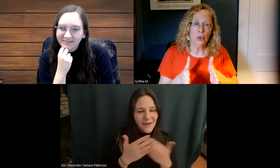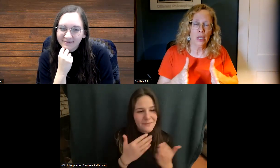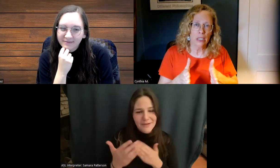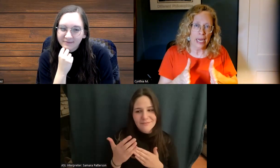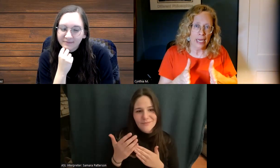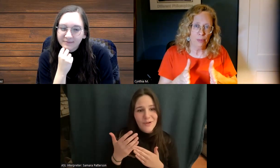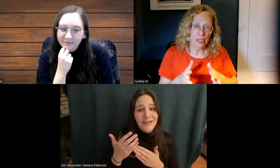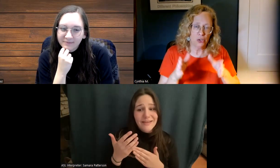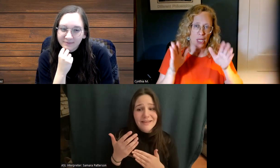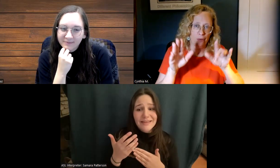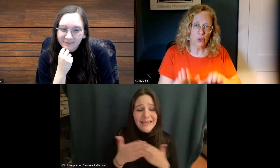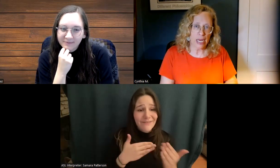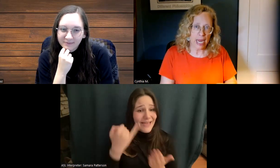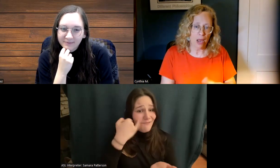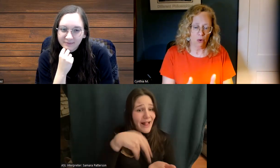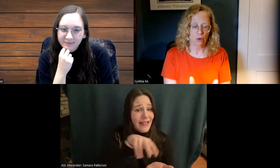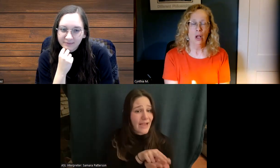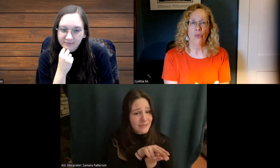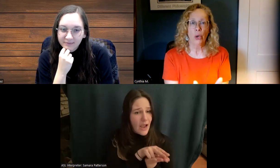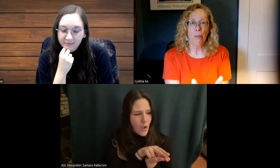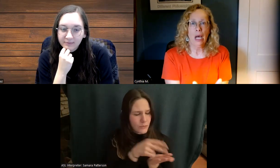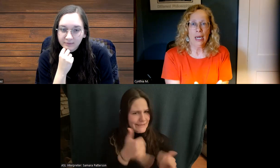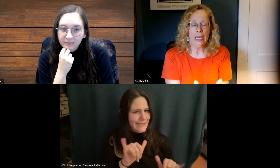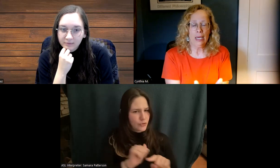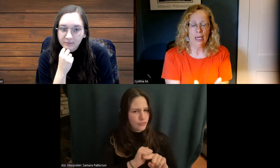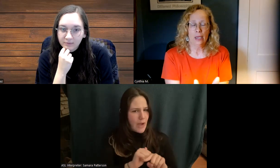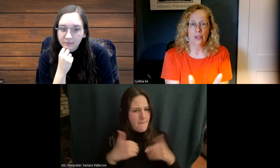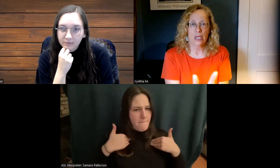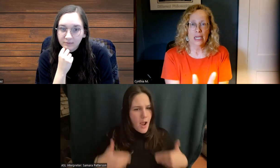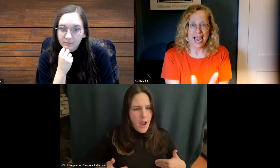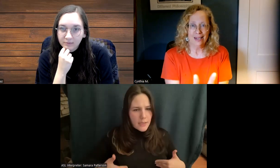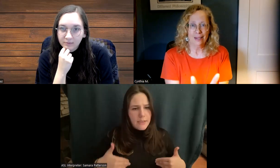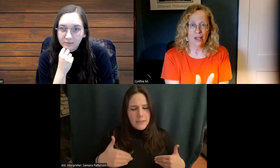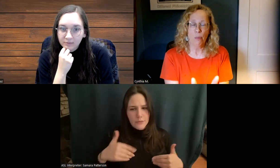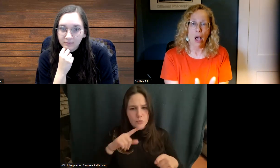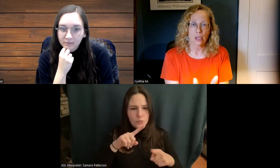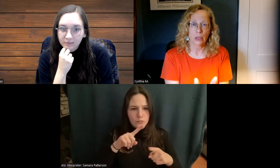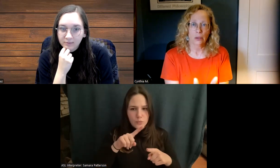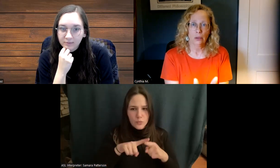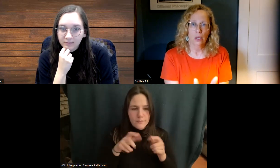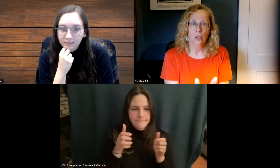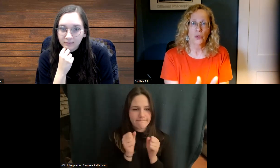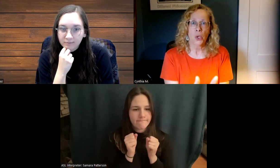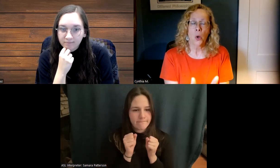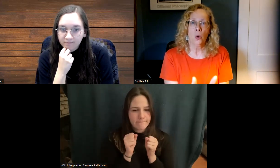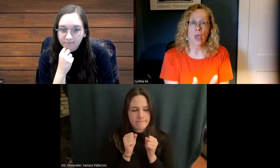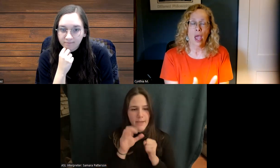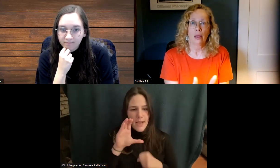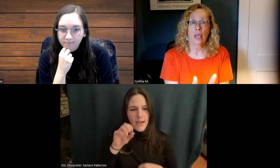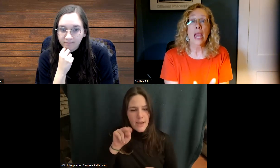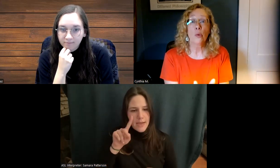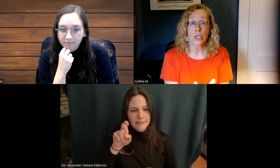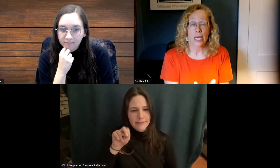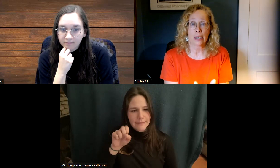when they're in a laid position, like if you say down, their body is condensed as possible so